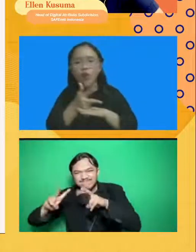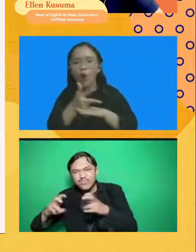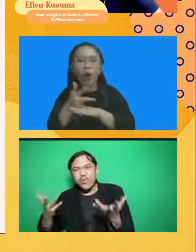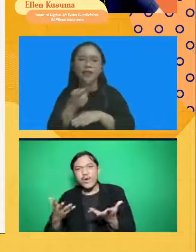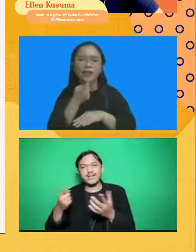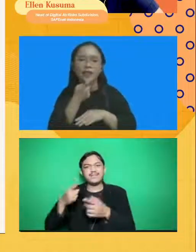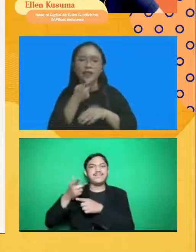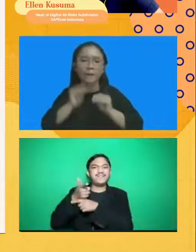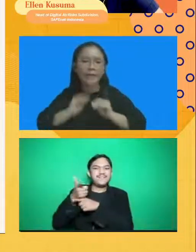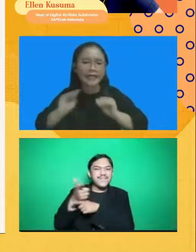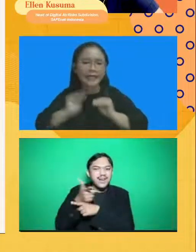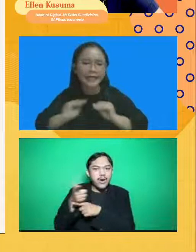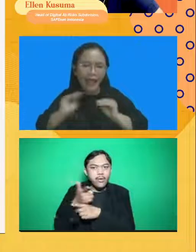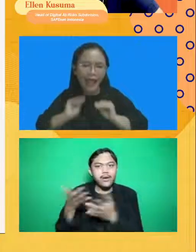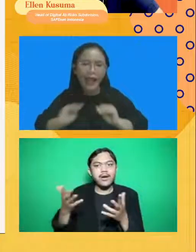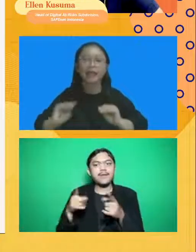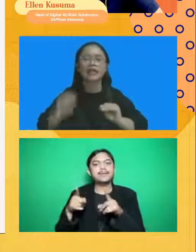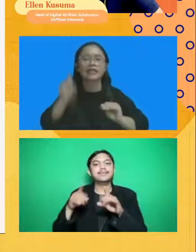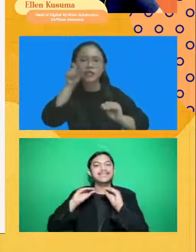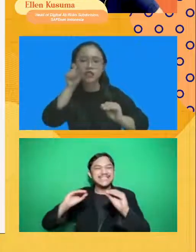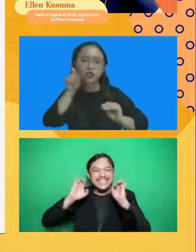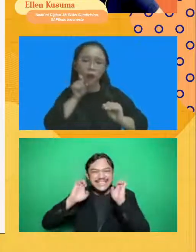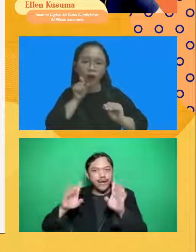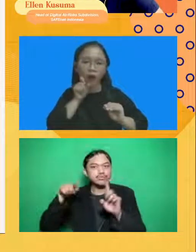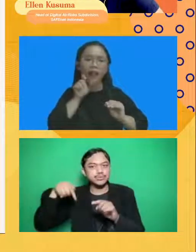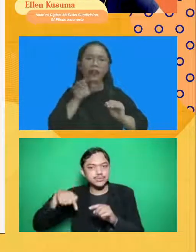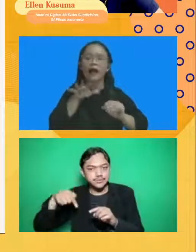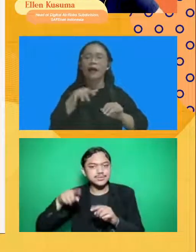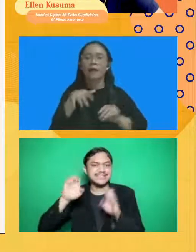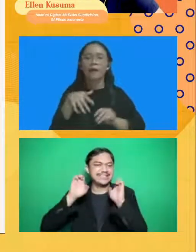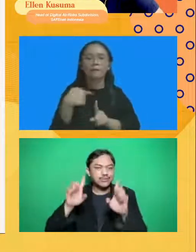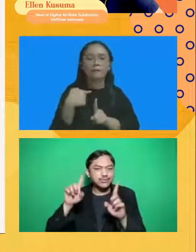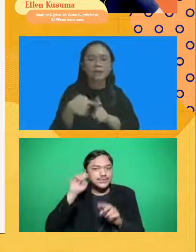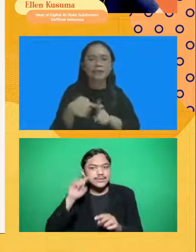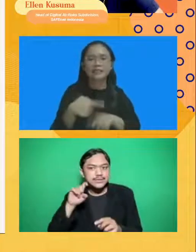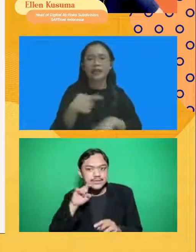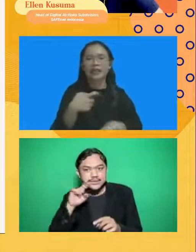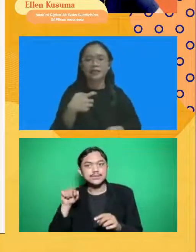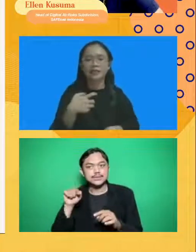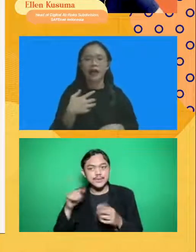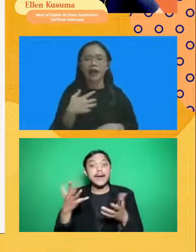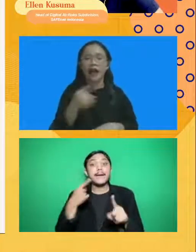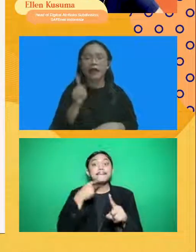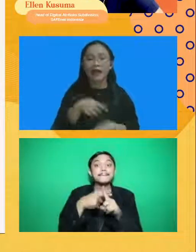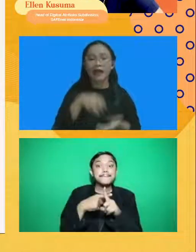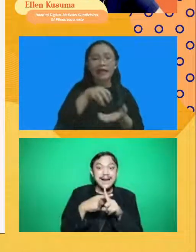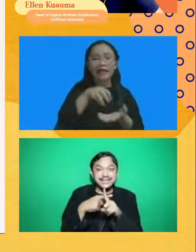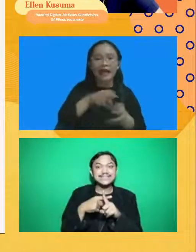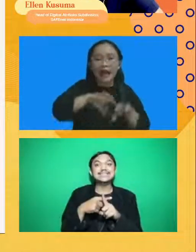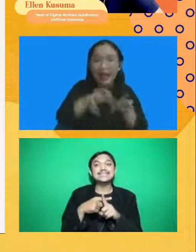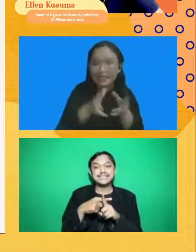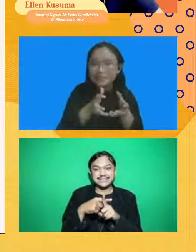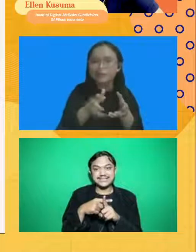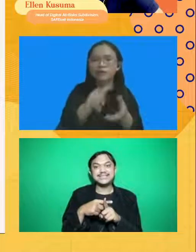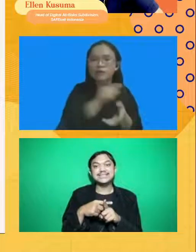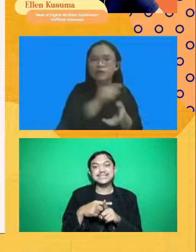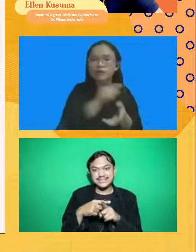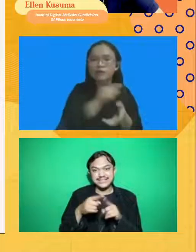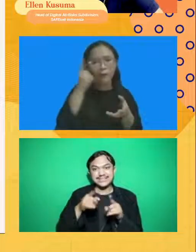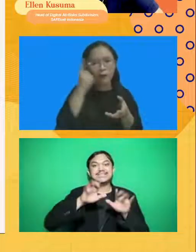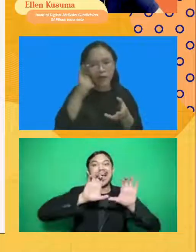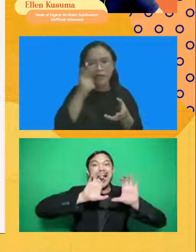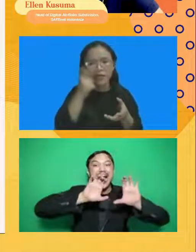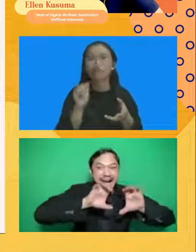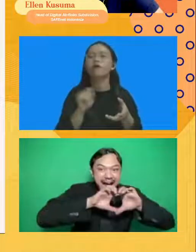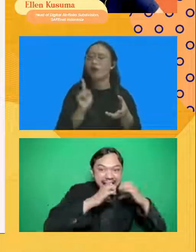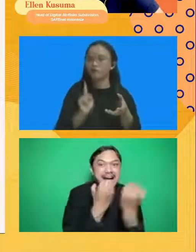have a helpline for victims. We also have online library and class where people can learn and